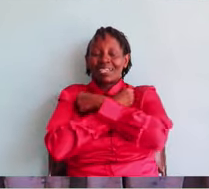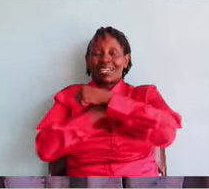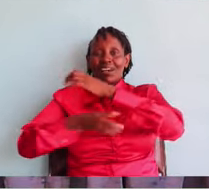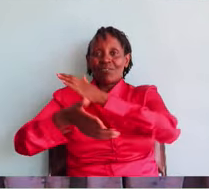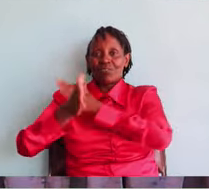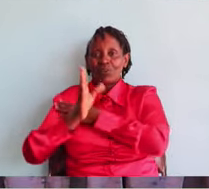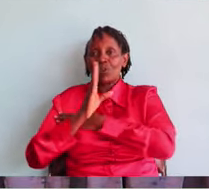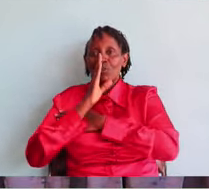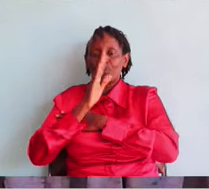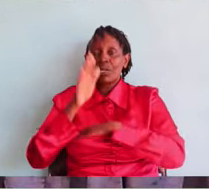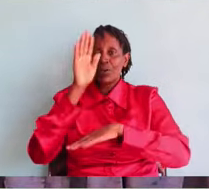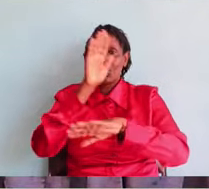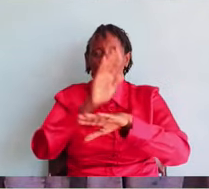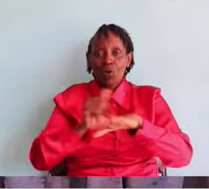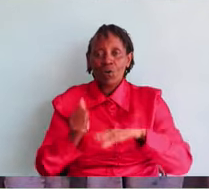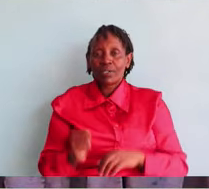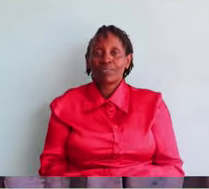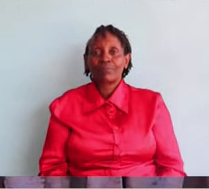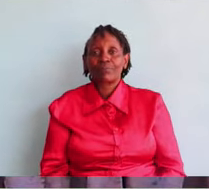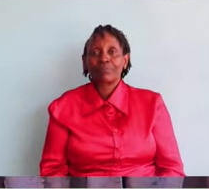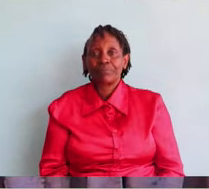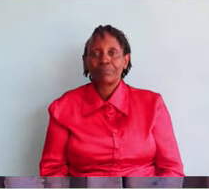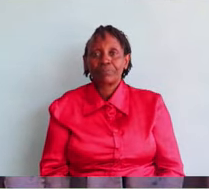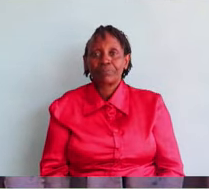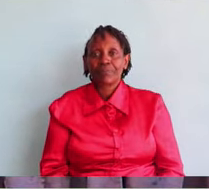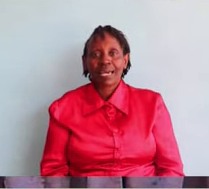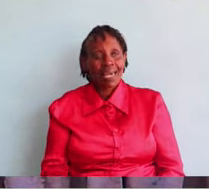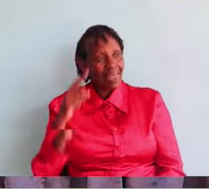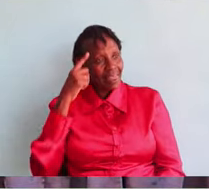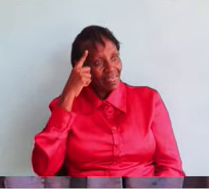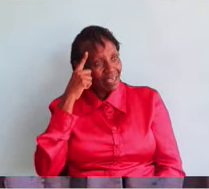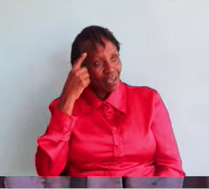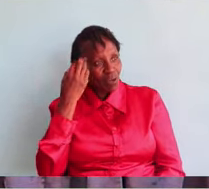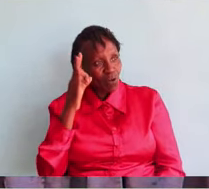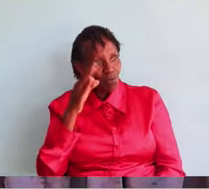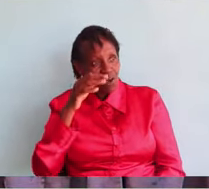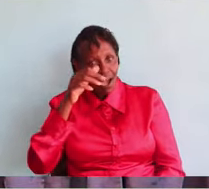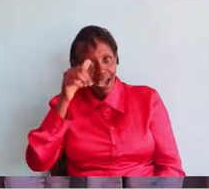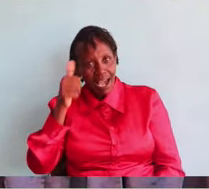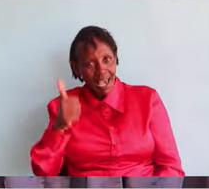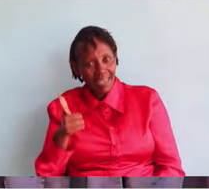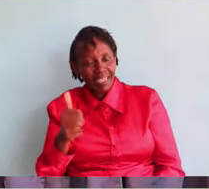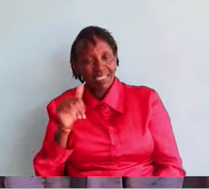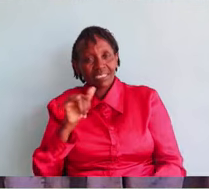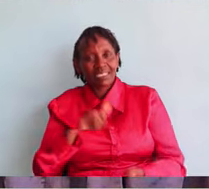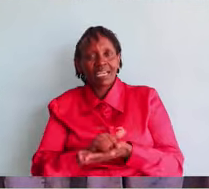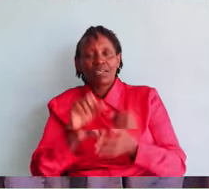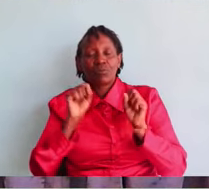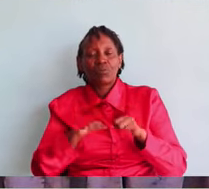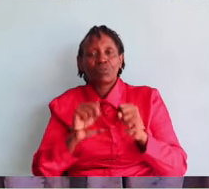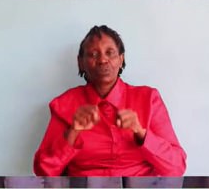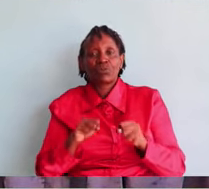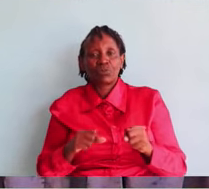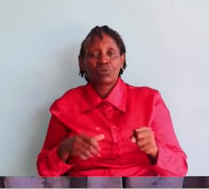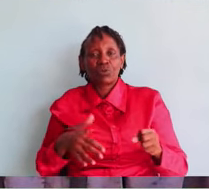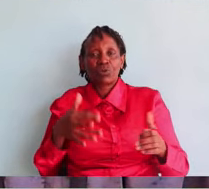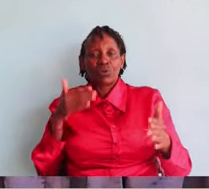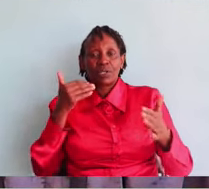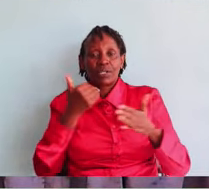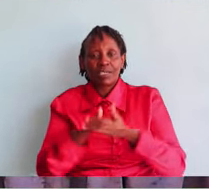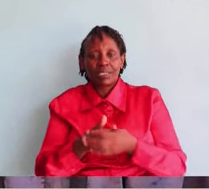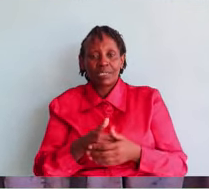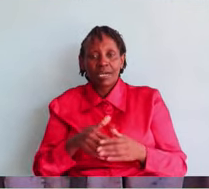being called upon to also think of others that we can reach out to and touch